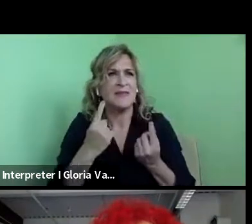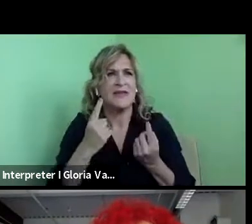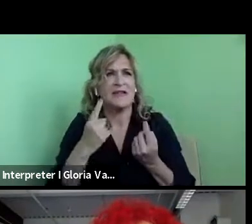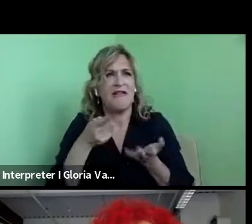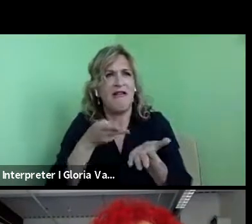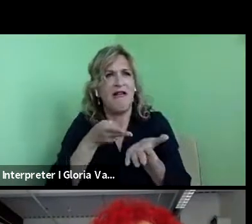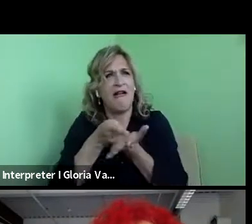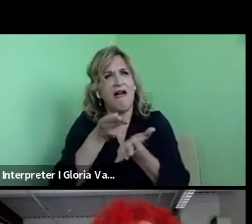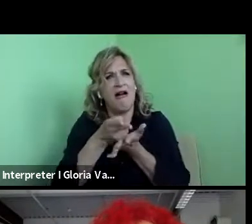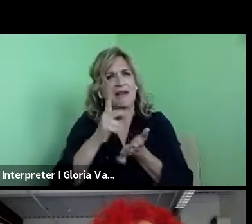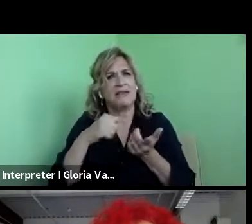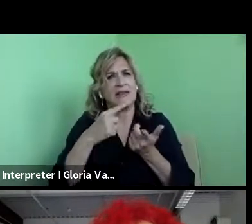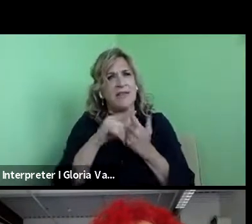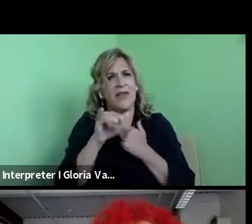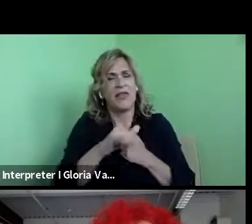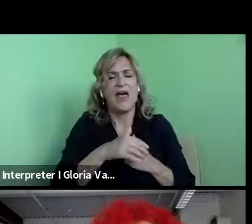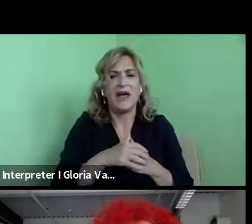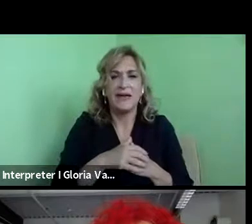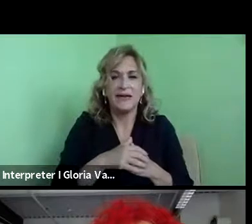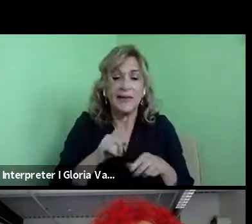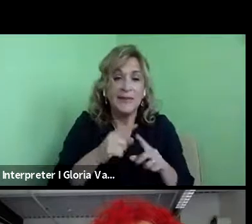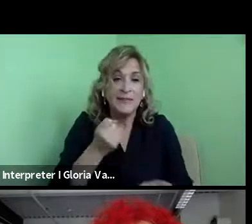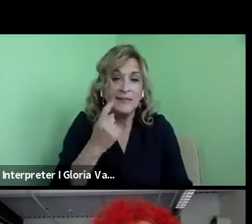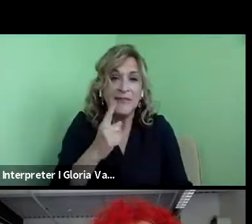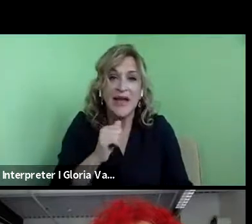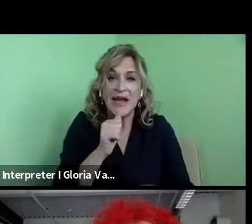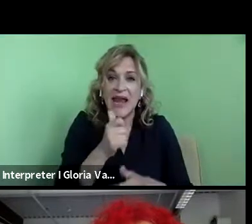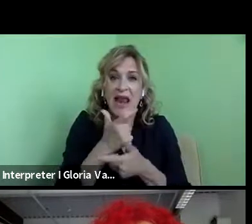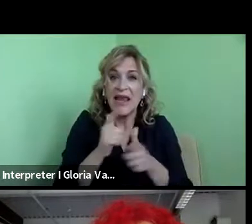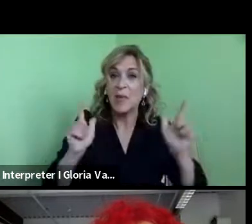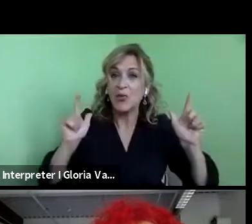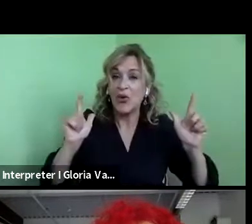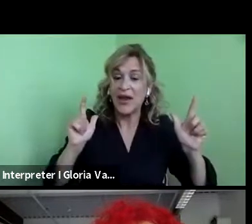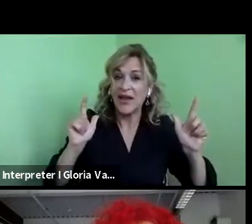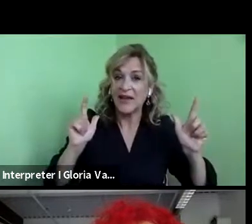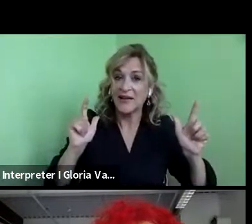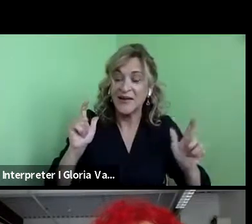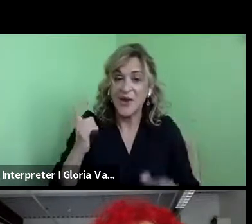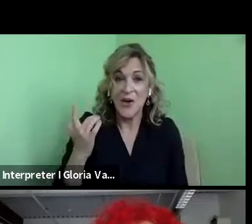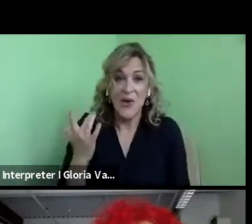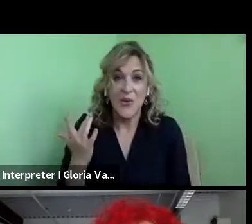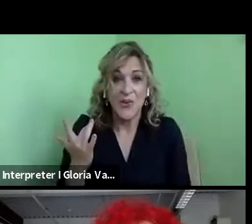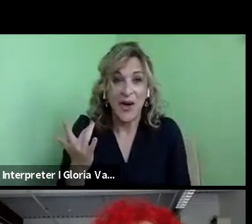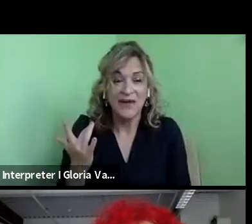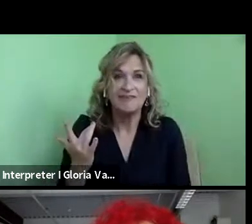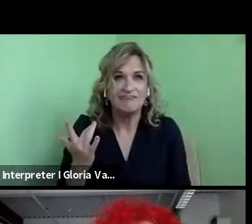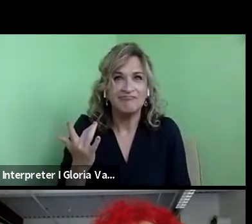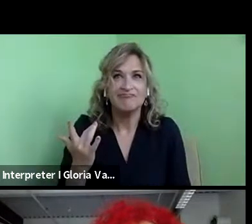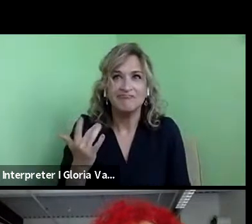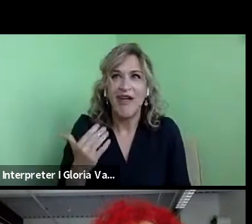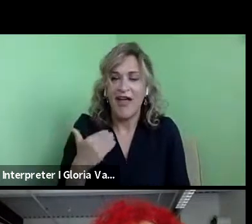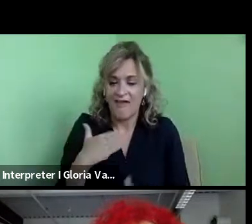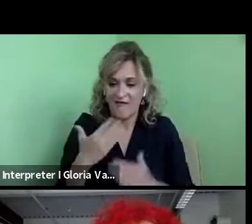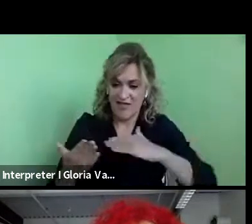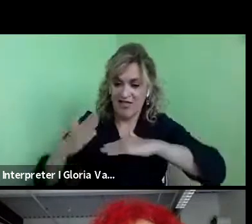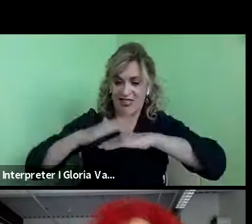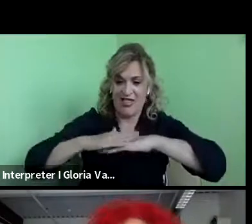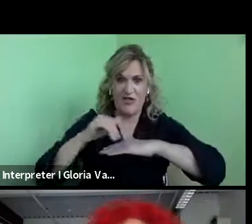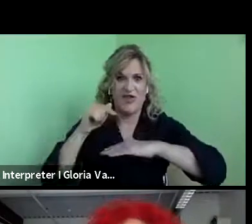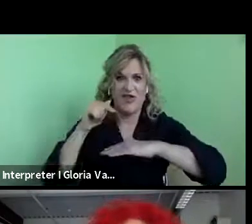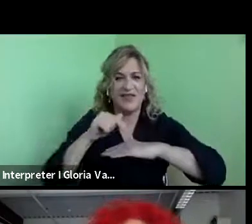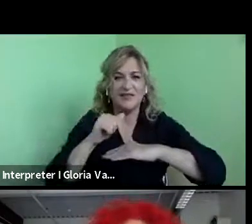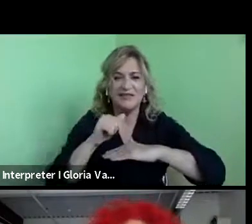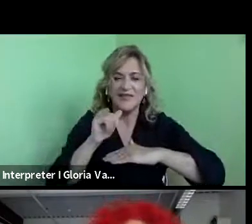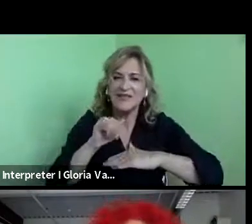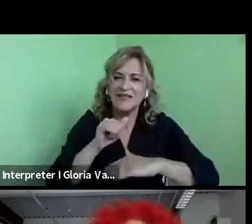that, but it's also not liberating, because there's also a layer where that's not true. So what I found through